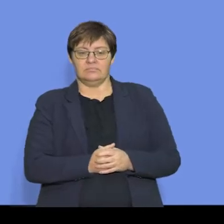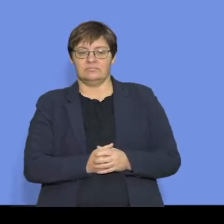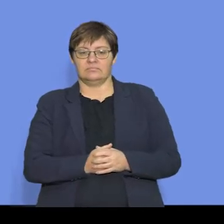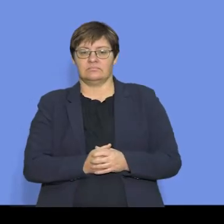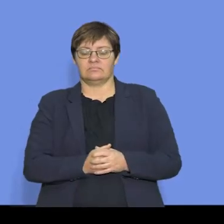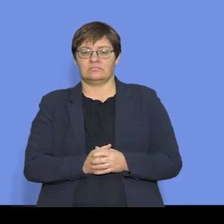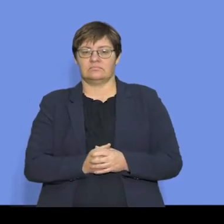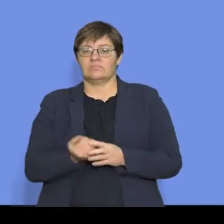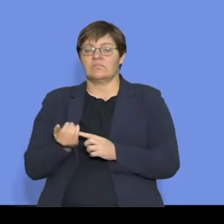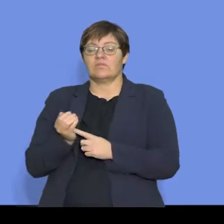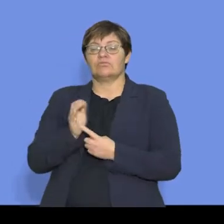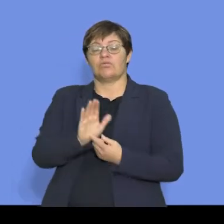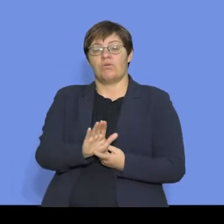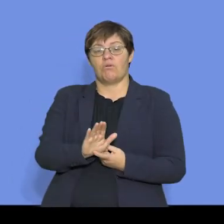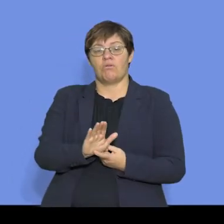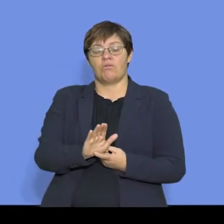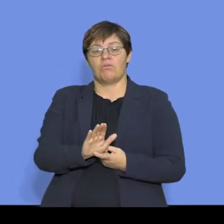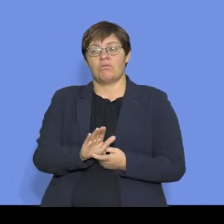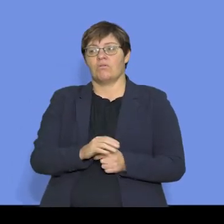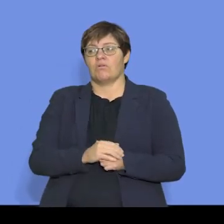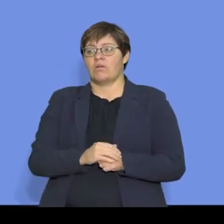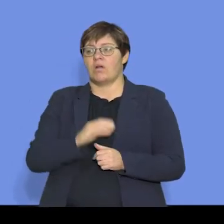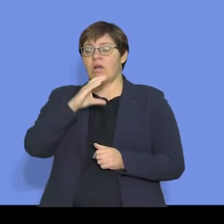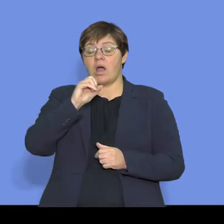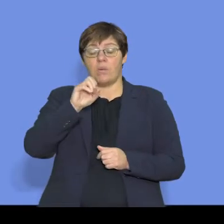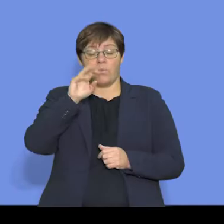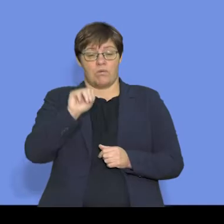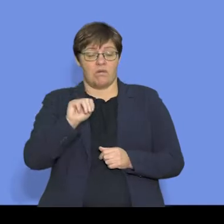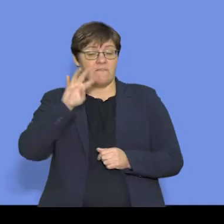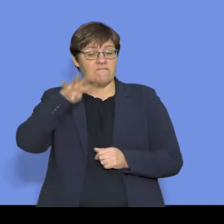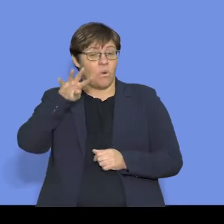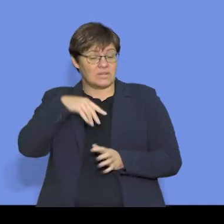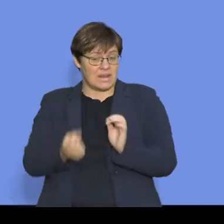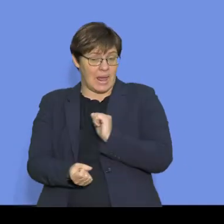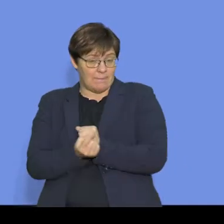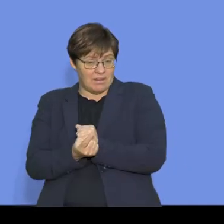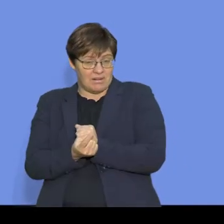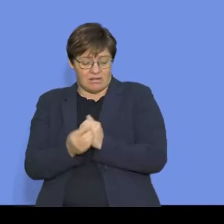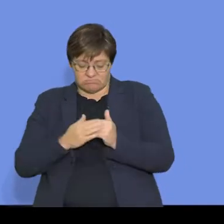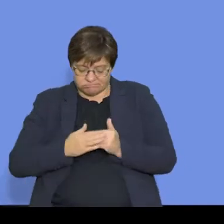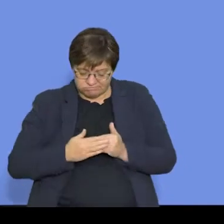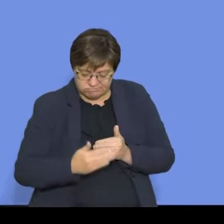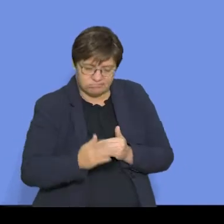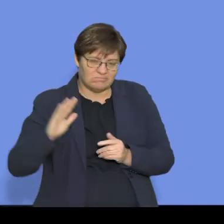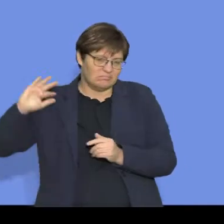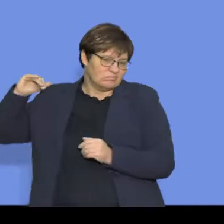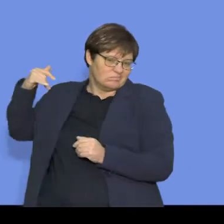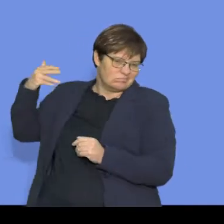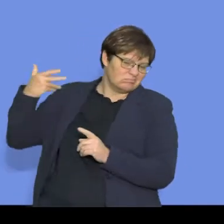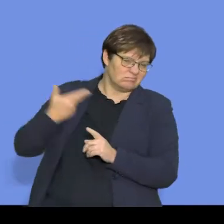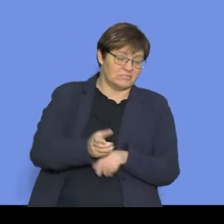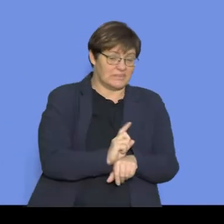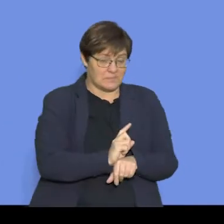is showing how the decay of carbon-14 occurs over time.